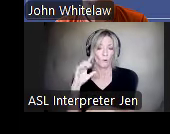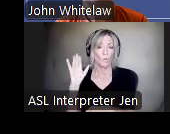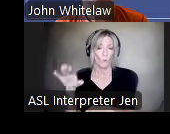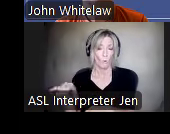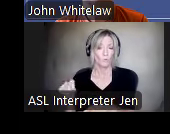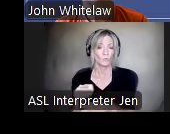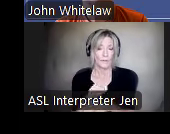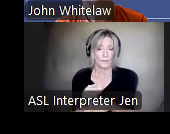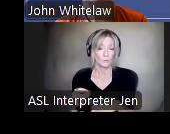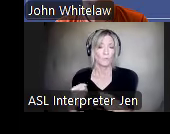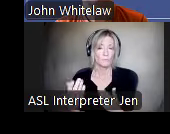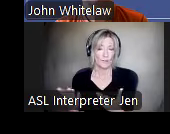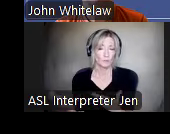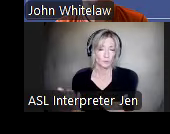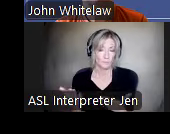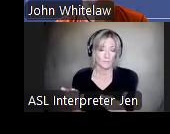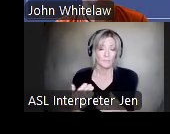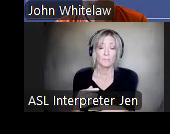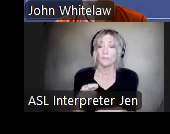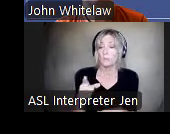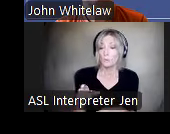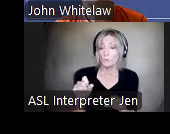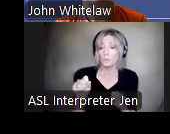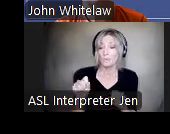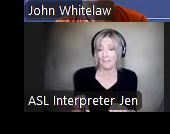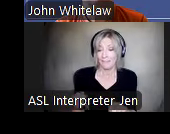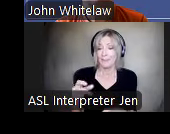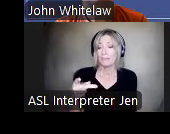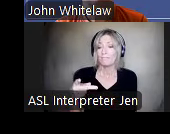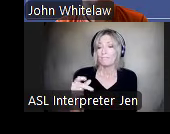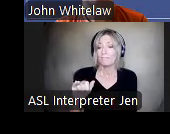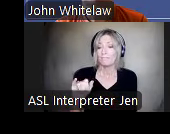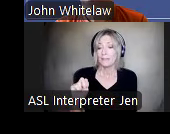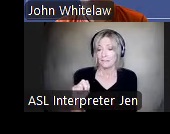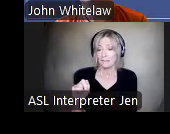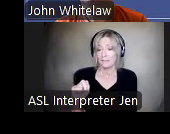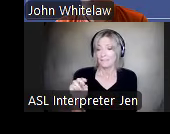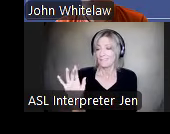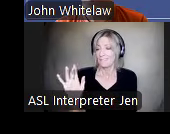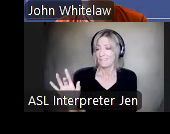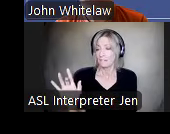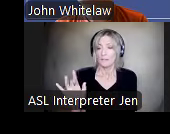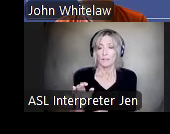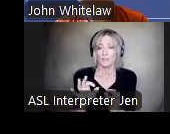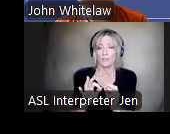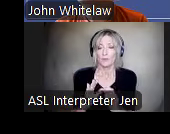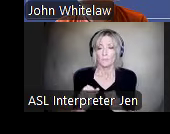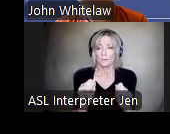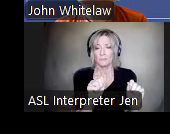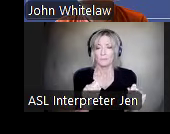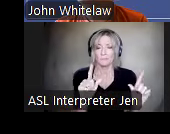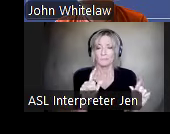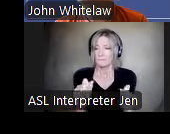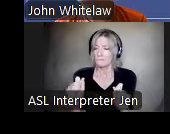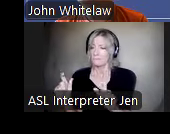this service. You do have the option to pin the interpreter's video box to maximize